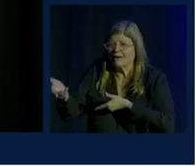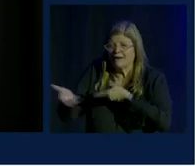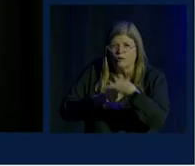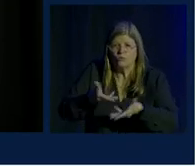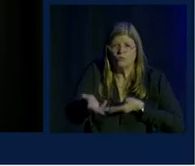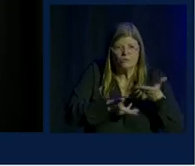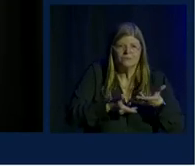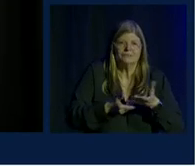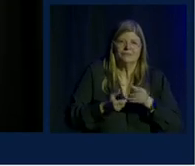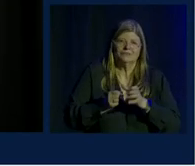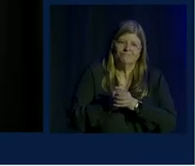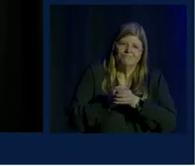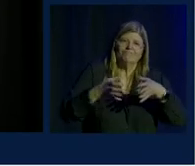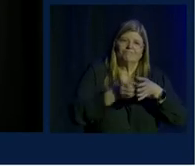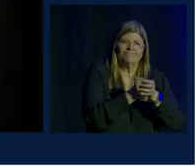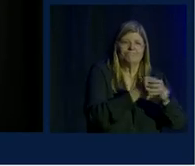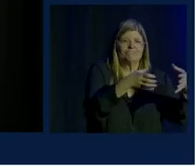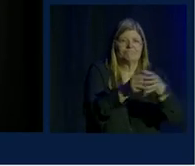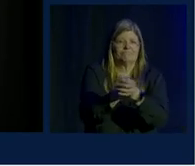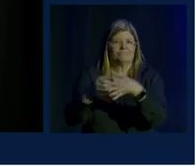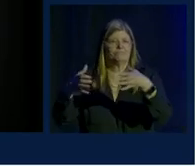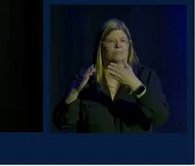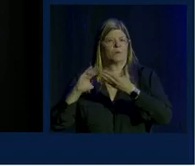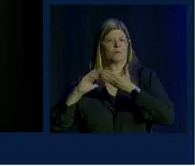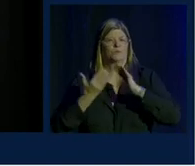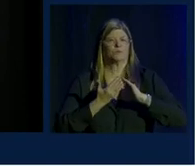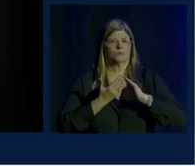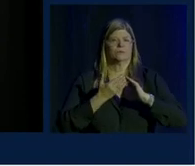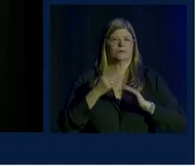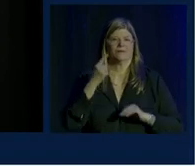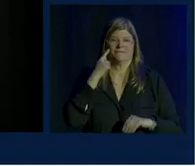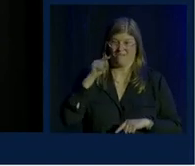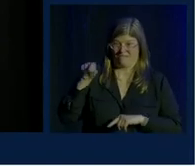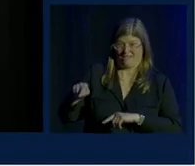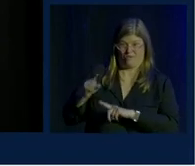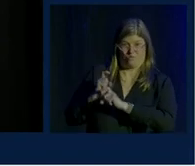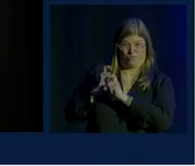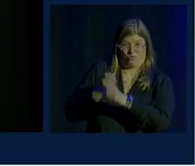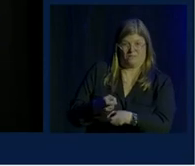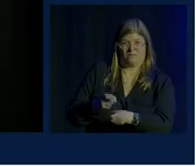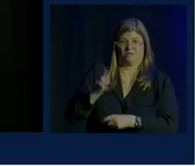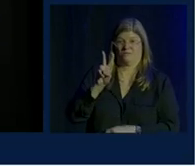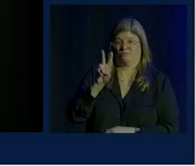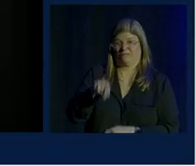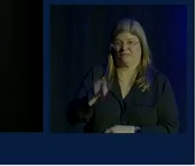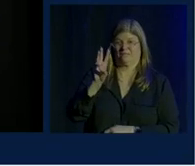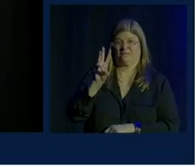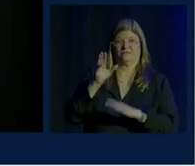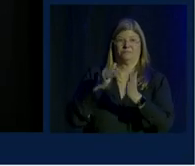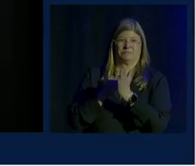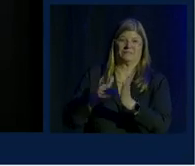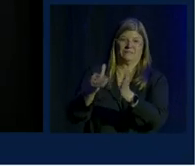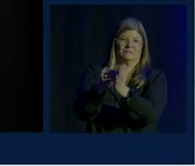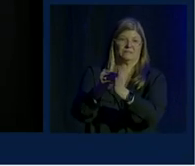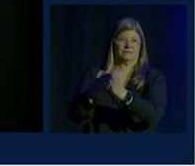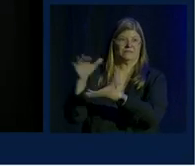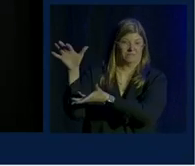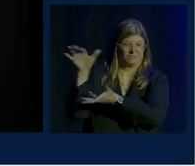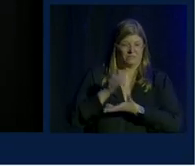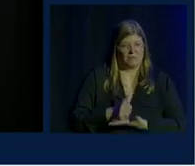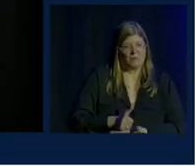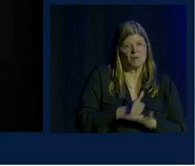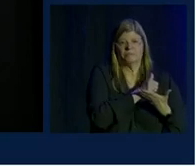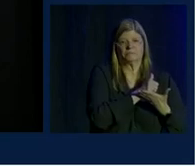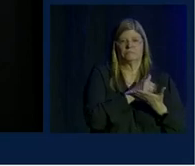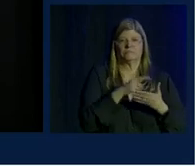than $22.6 million to local businesses through Great Streets. We know these grants are especially important this